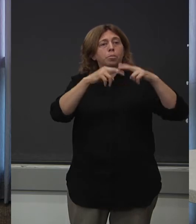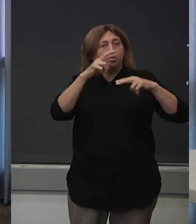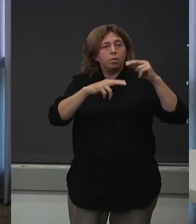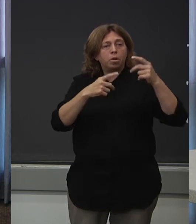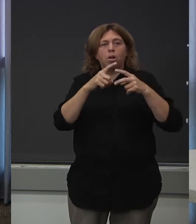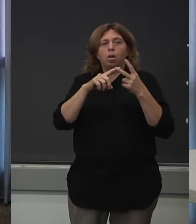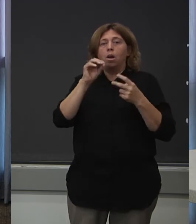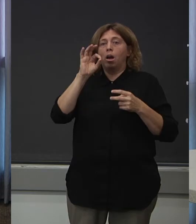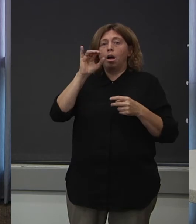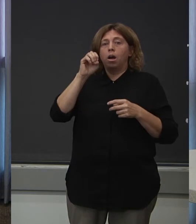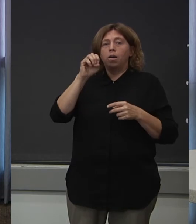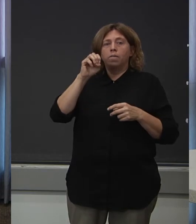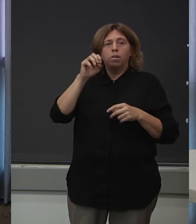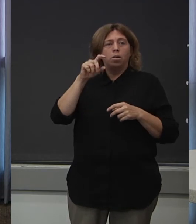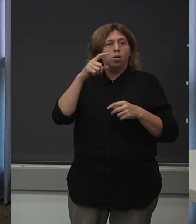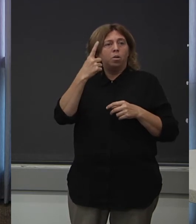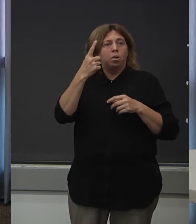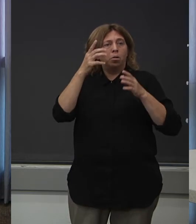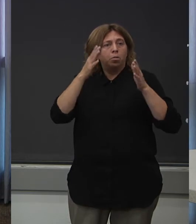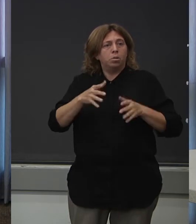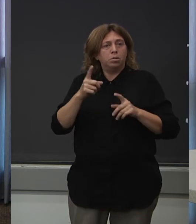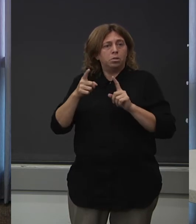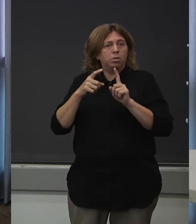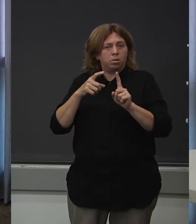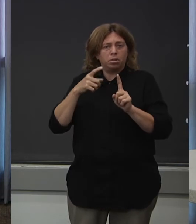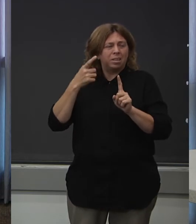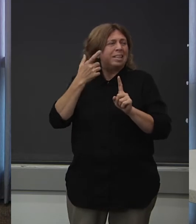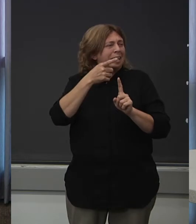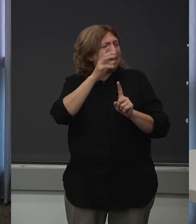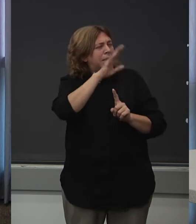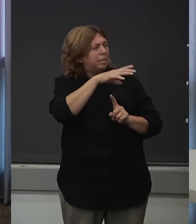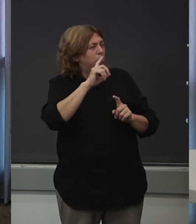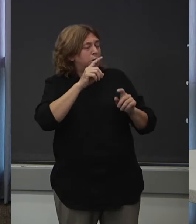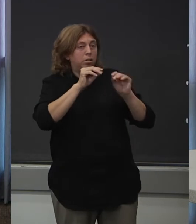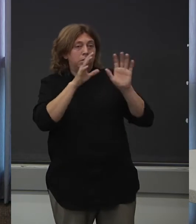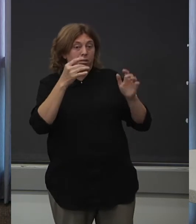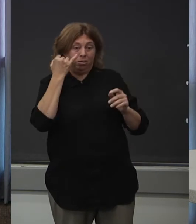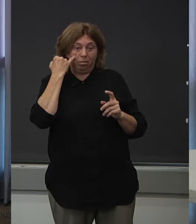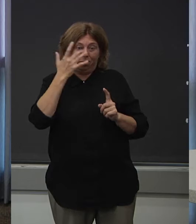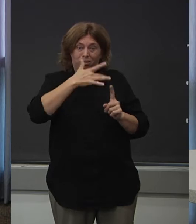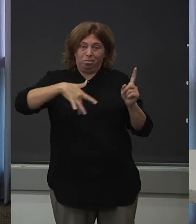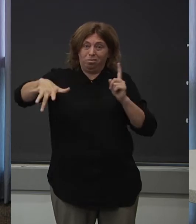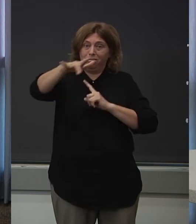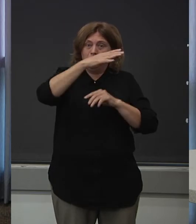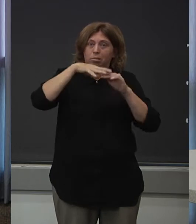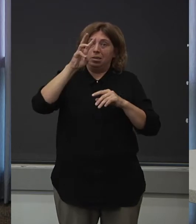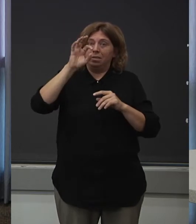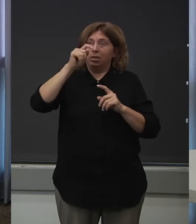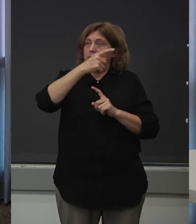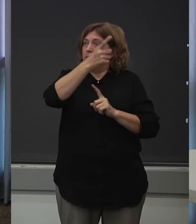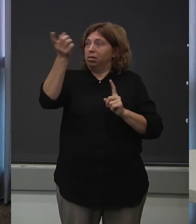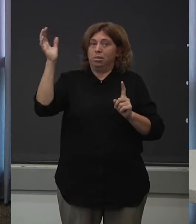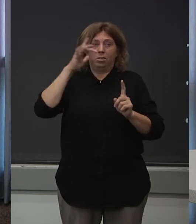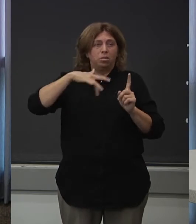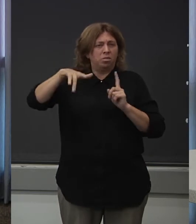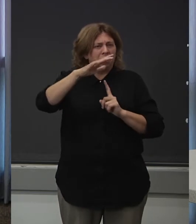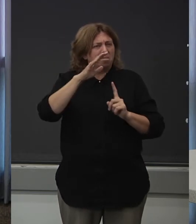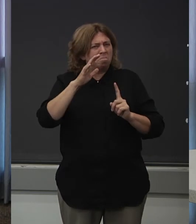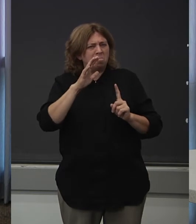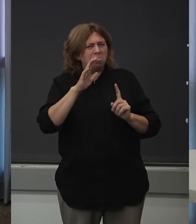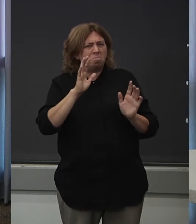feet distance of being maintained, so you wouldn't have to wear a facial covering. But in general, they're required in offices just like they're